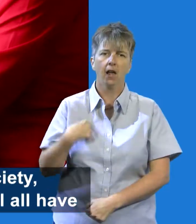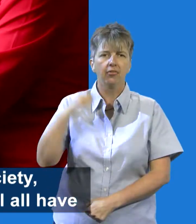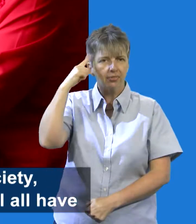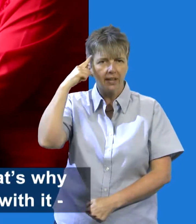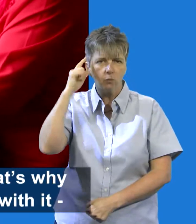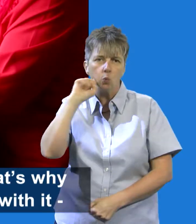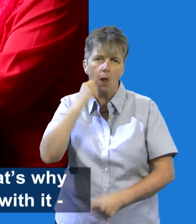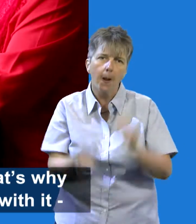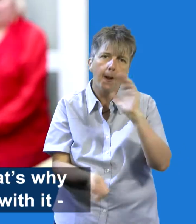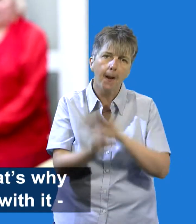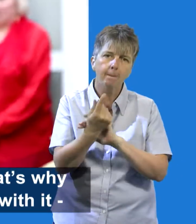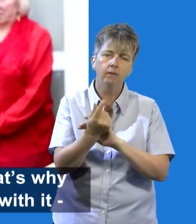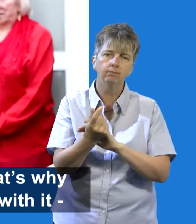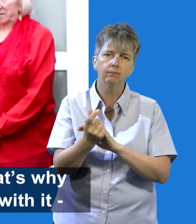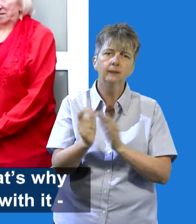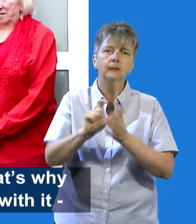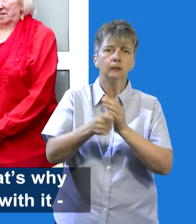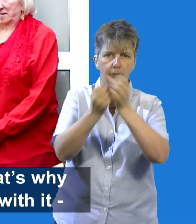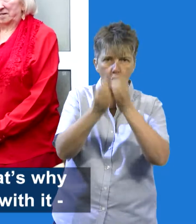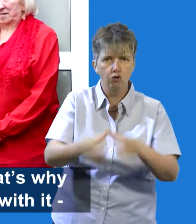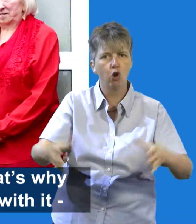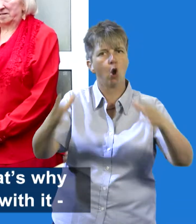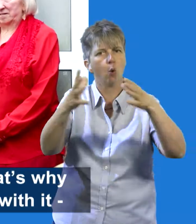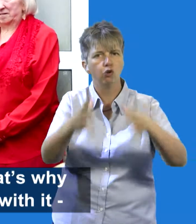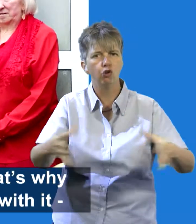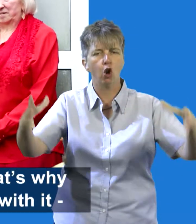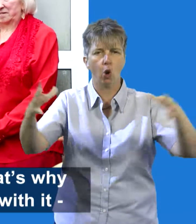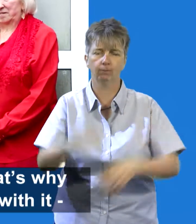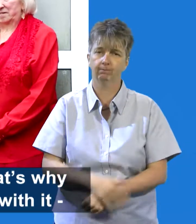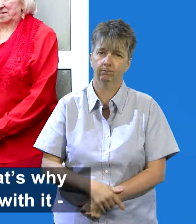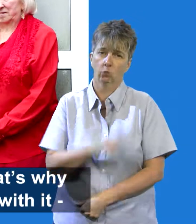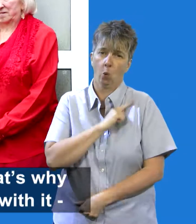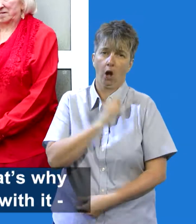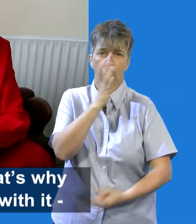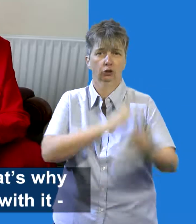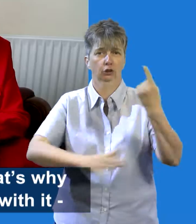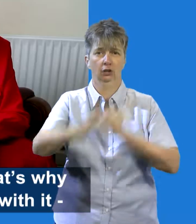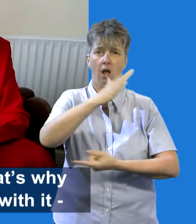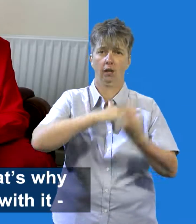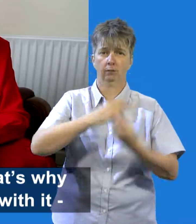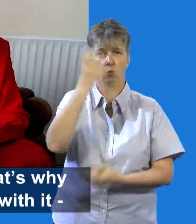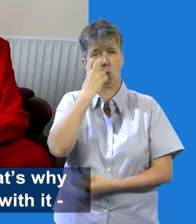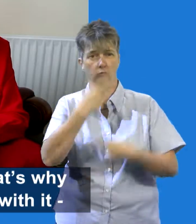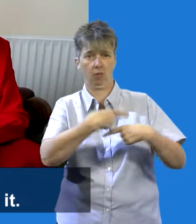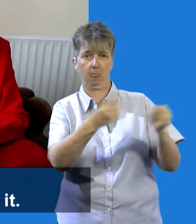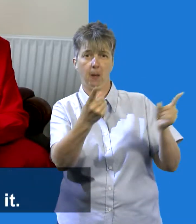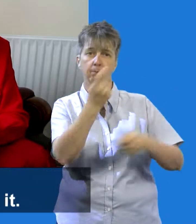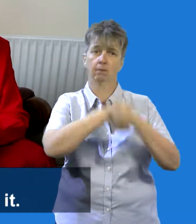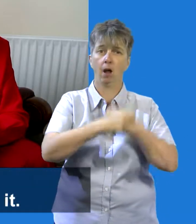they're getting old, they will all have some form of a disability. And that's why we have to accept